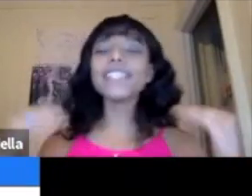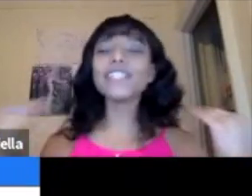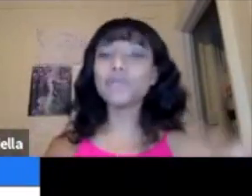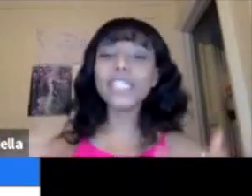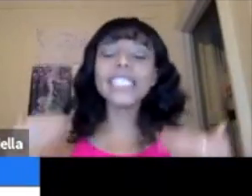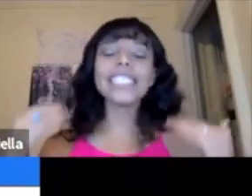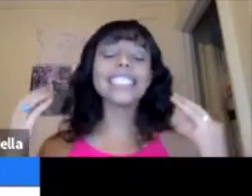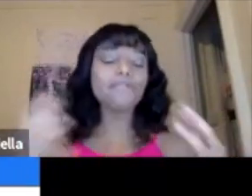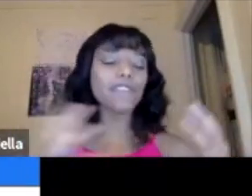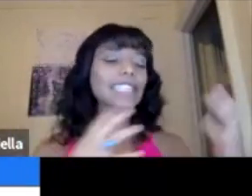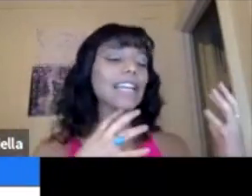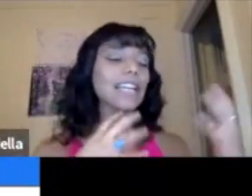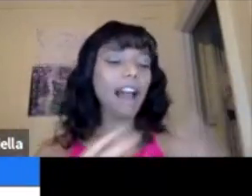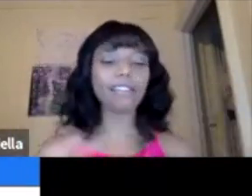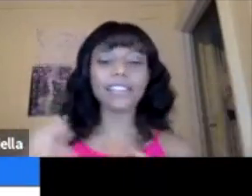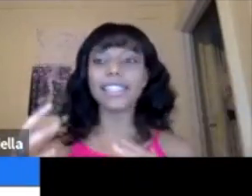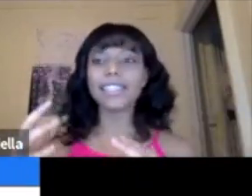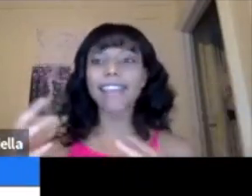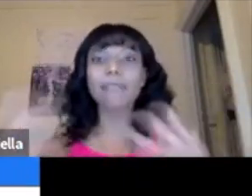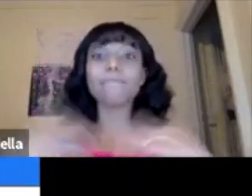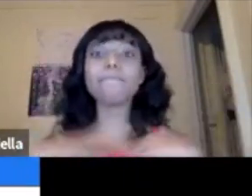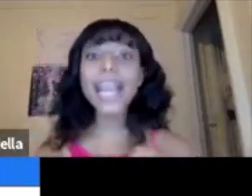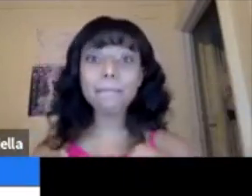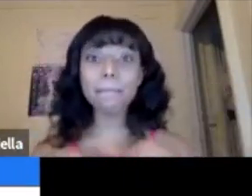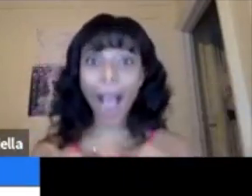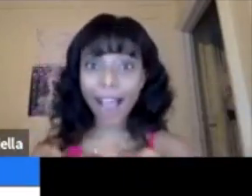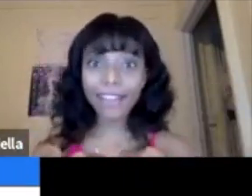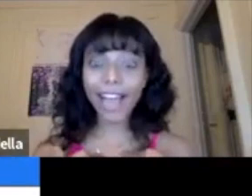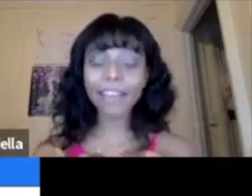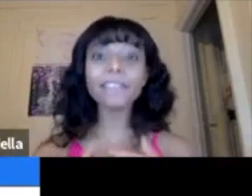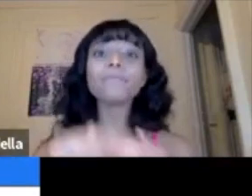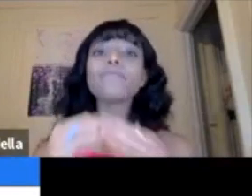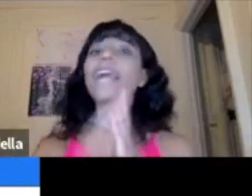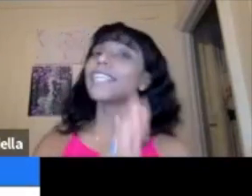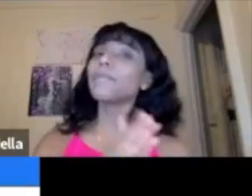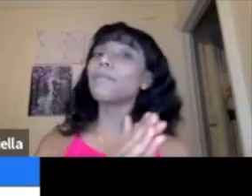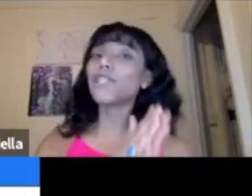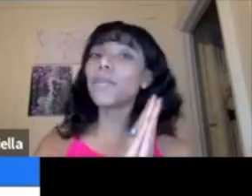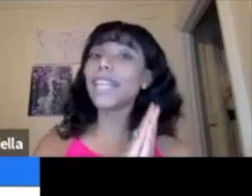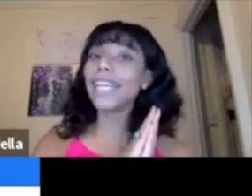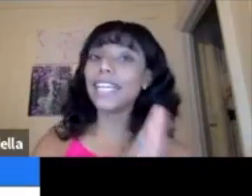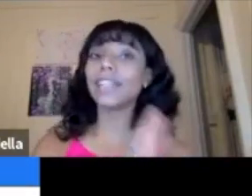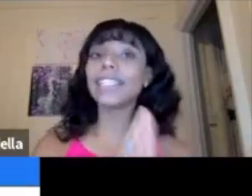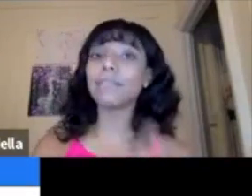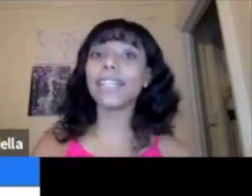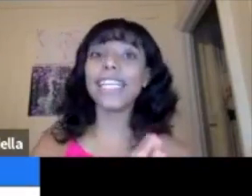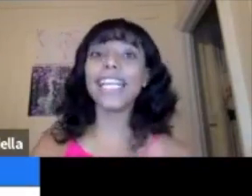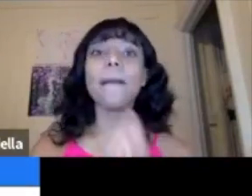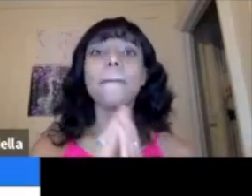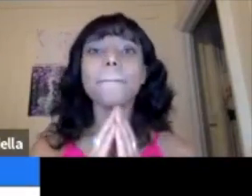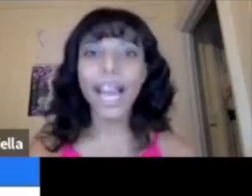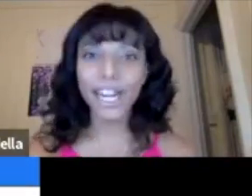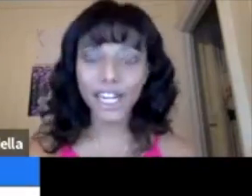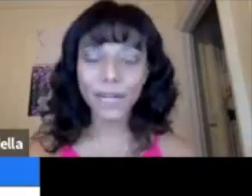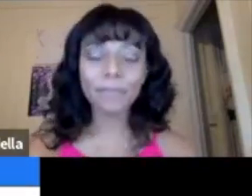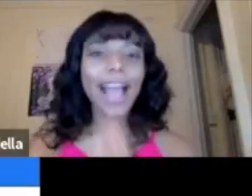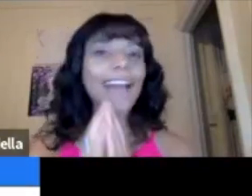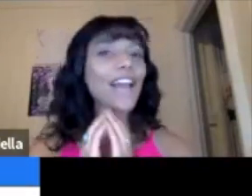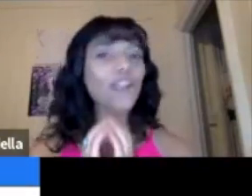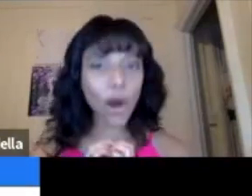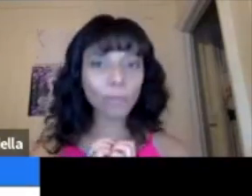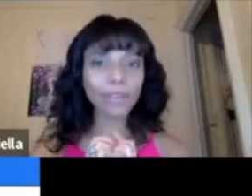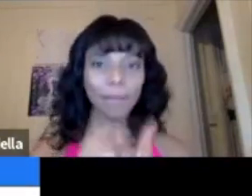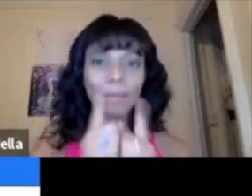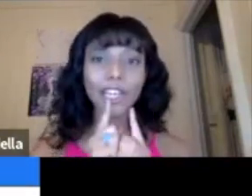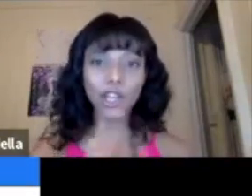all of these really different technologies that make my life as a person with a hearing disability better. And